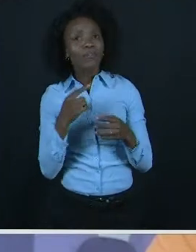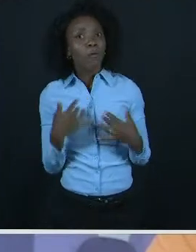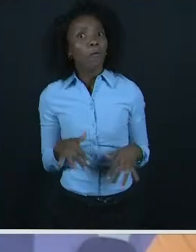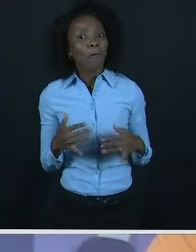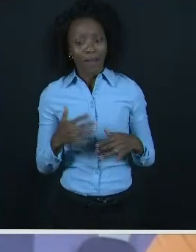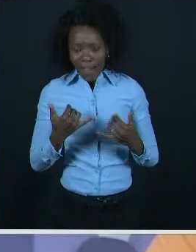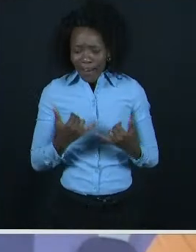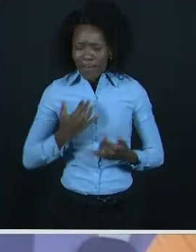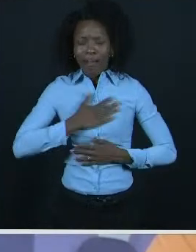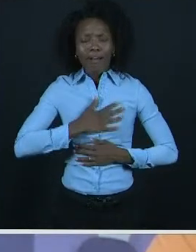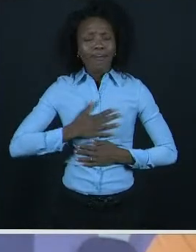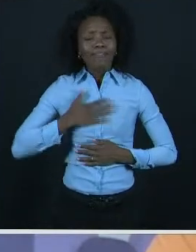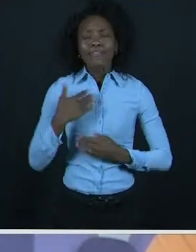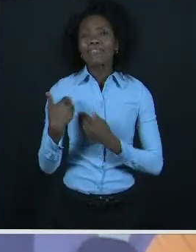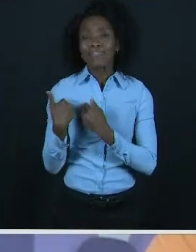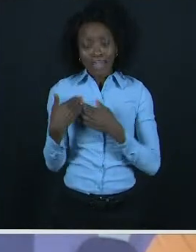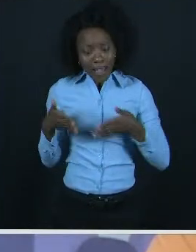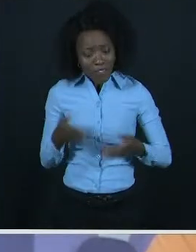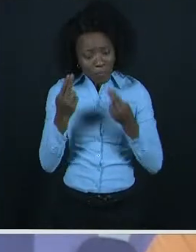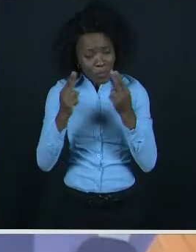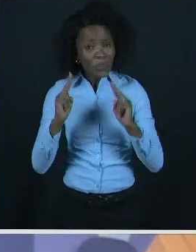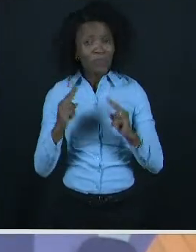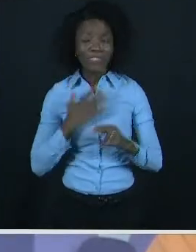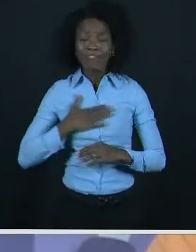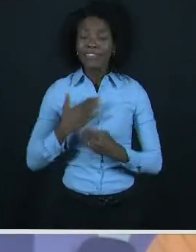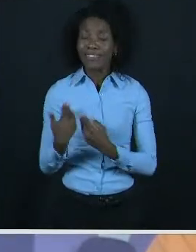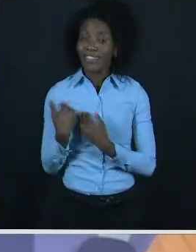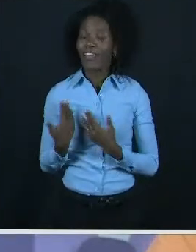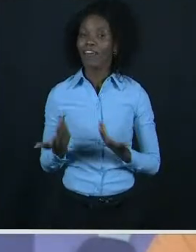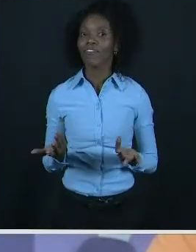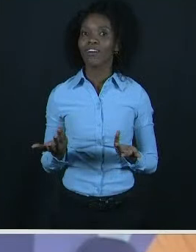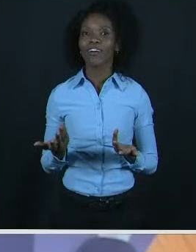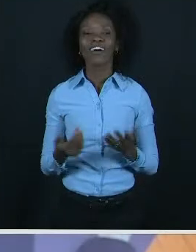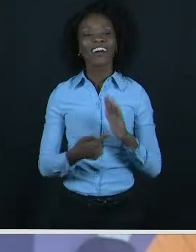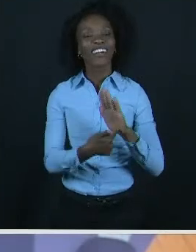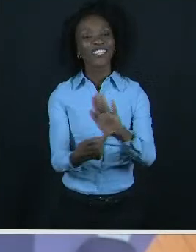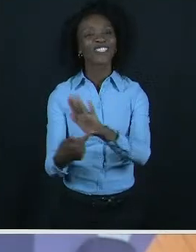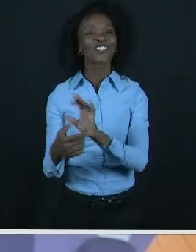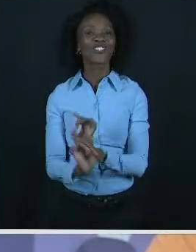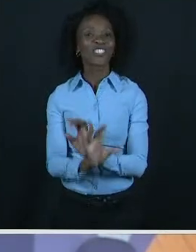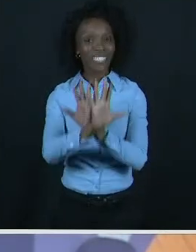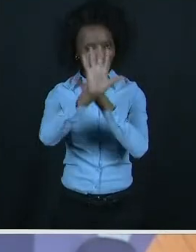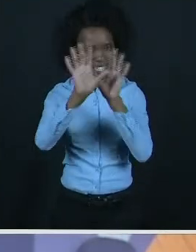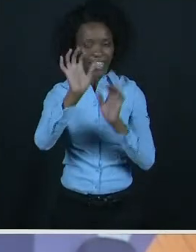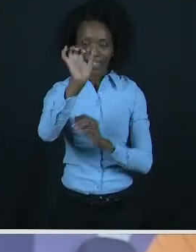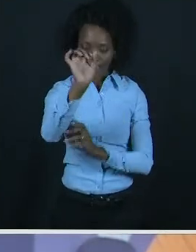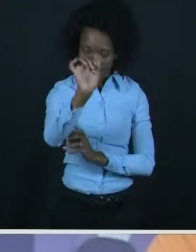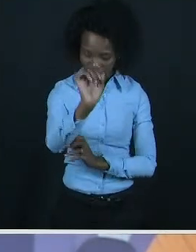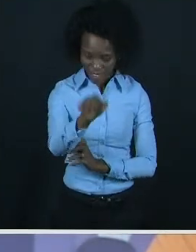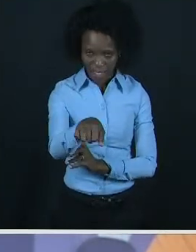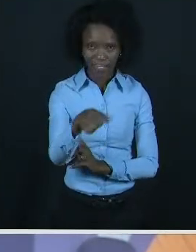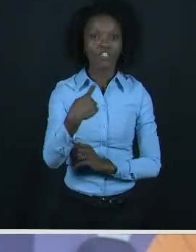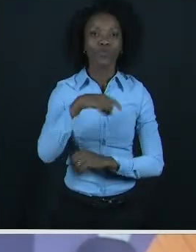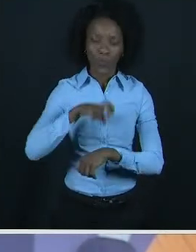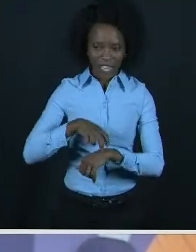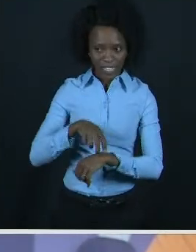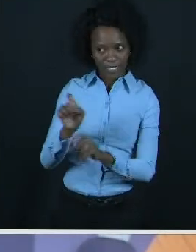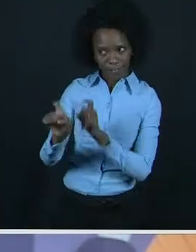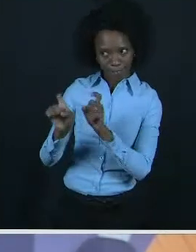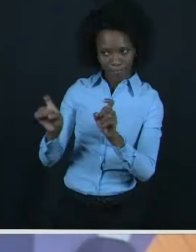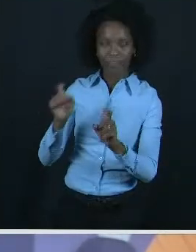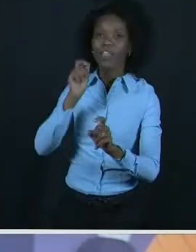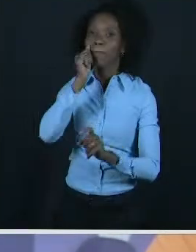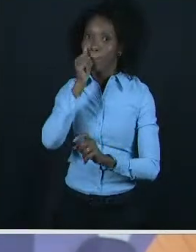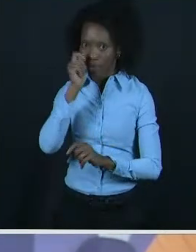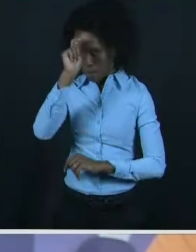safe as we move around the campus, which shows that we do need to reach out to boys and young